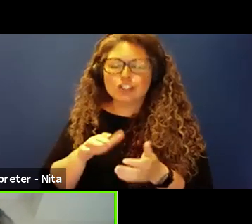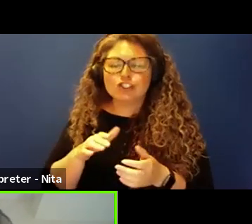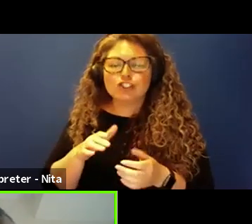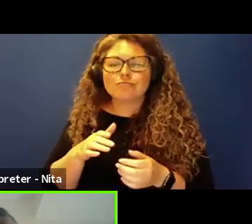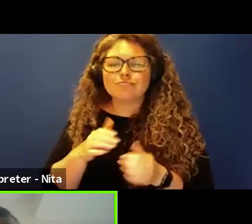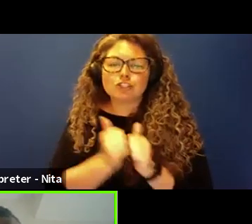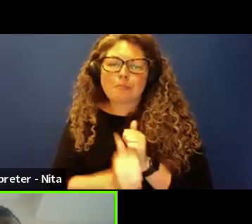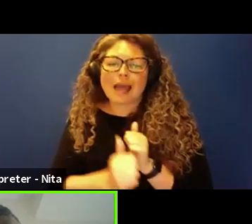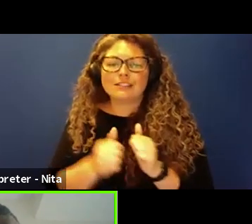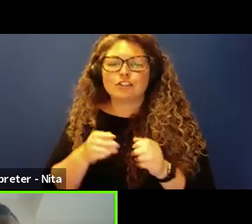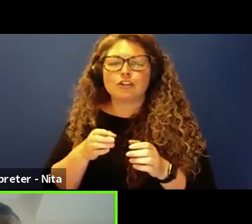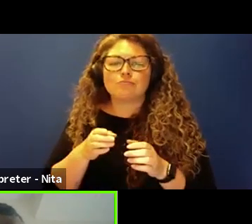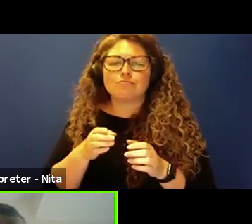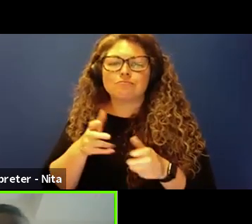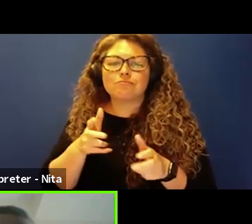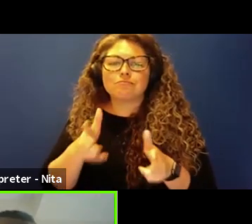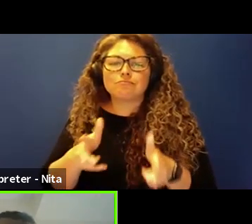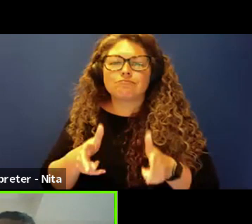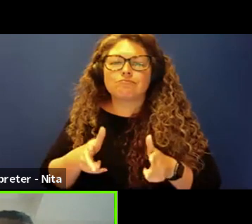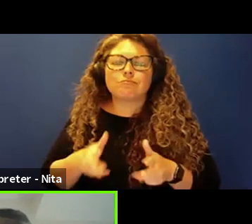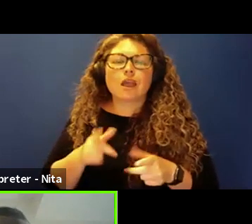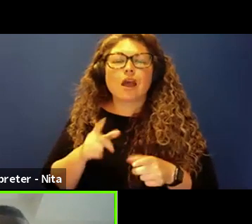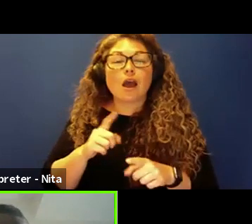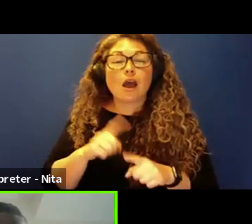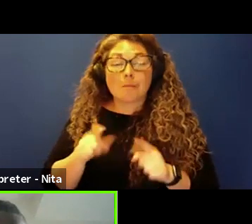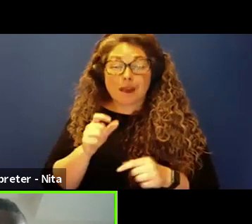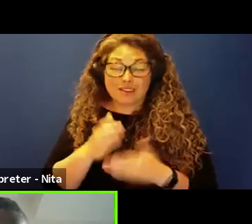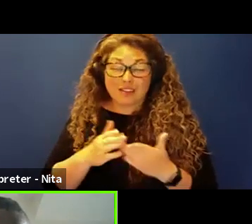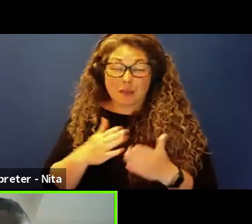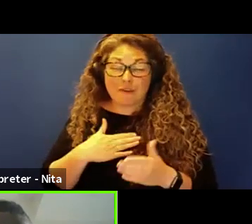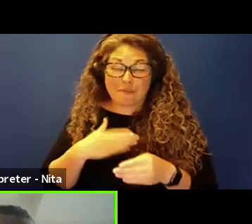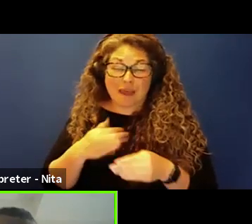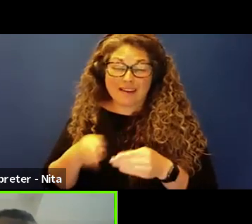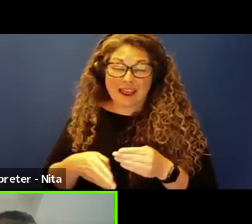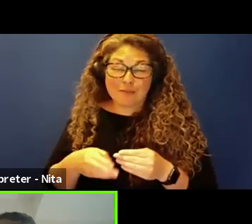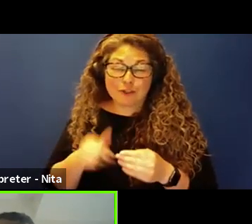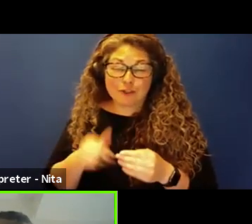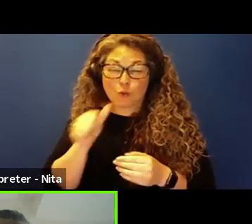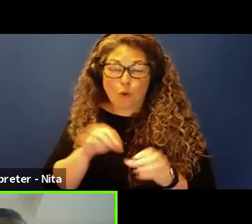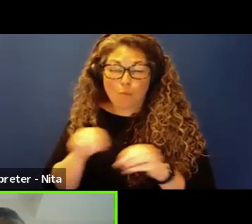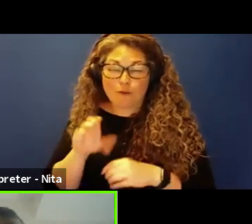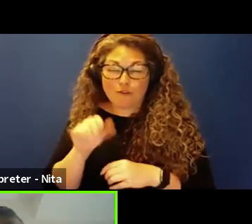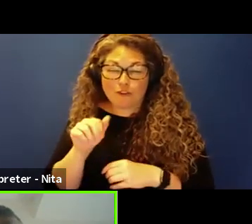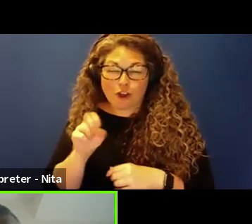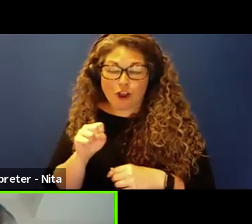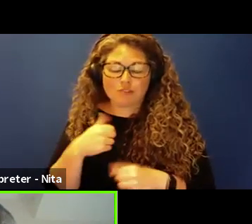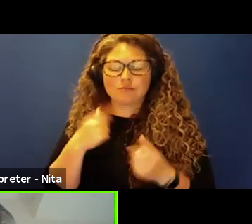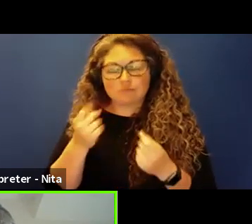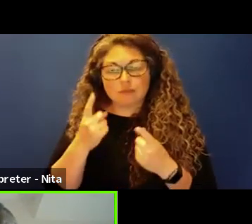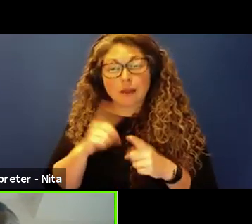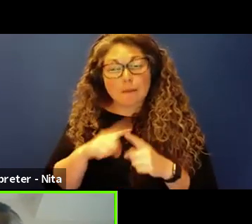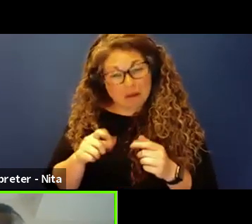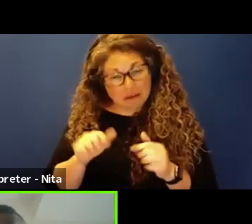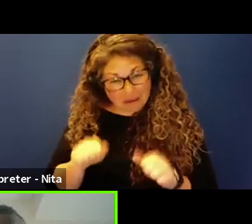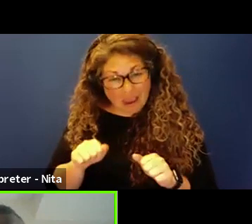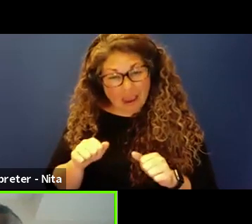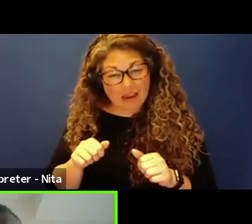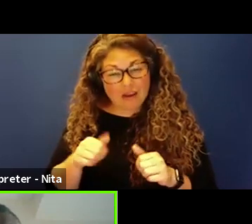get street cleaning started back again? And some of my neighbors would move their cars, but I would understand if we could have street cleaning